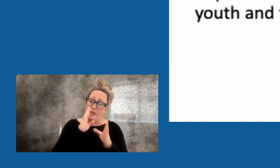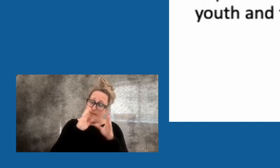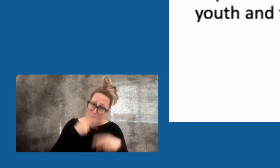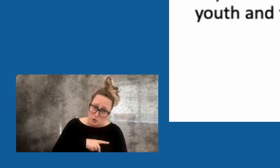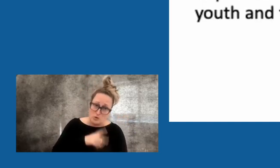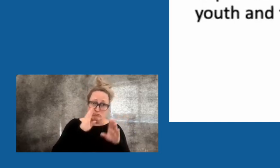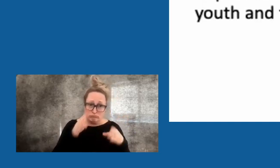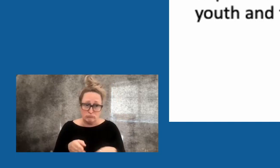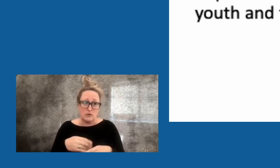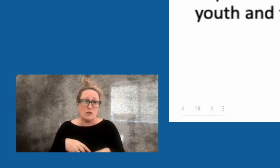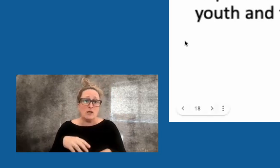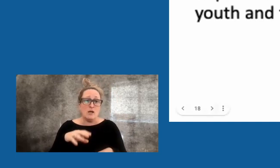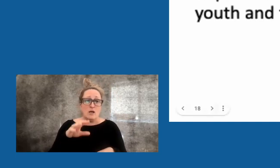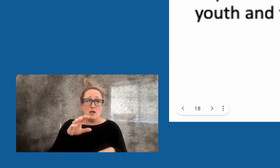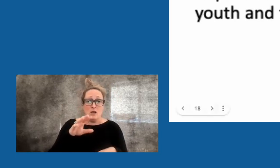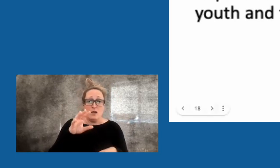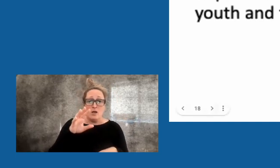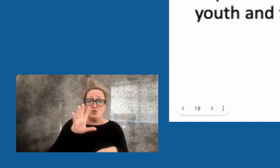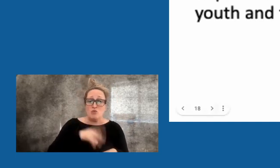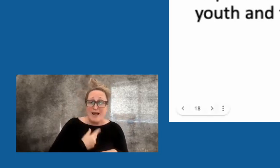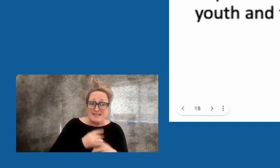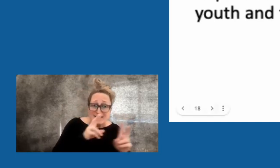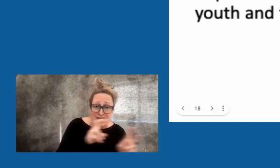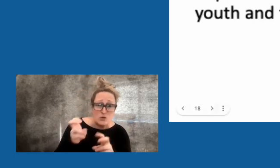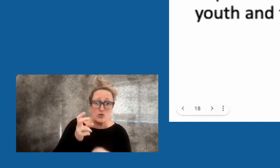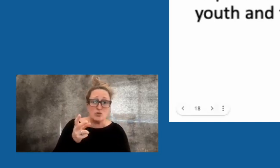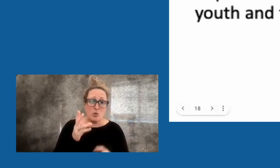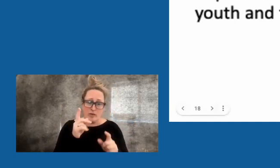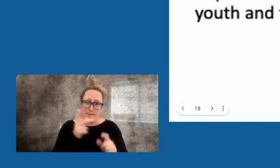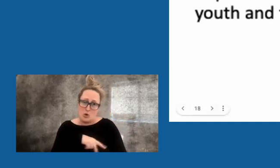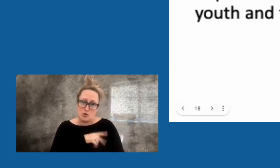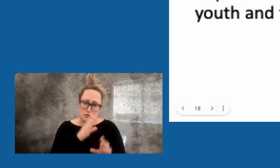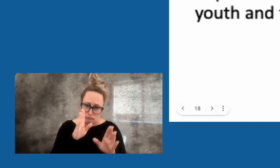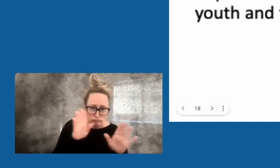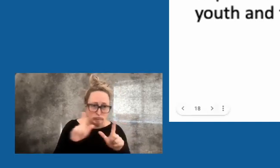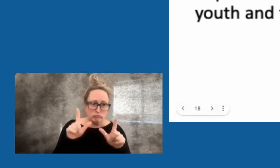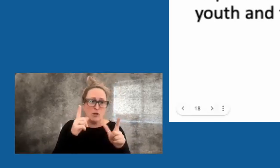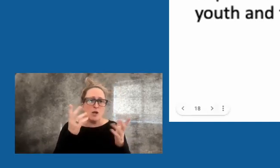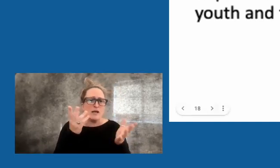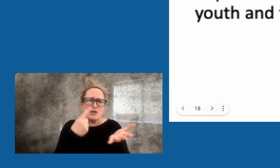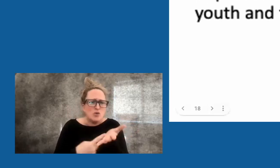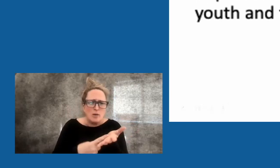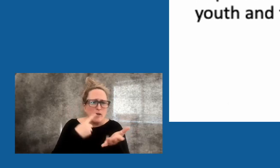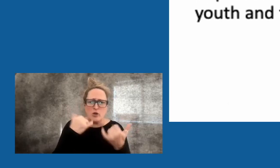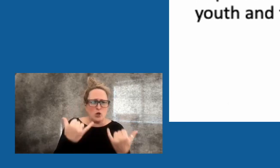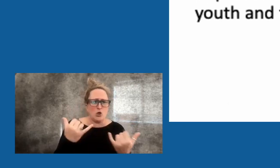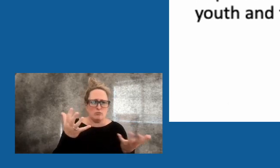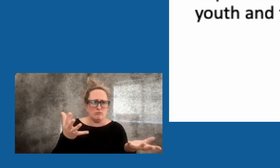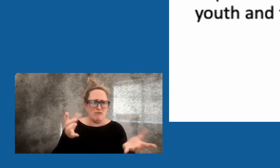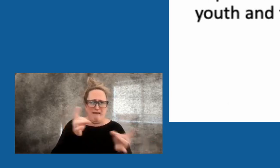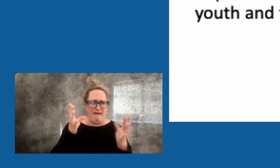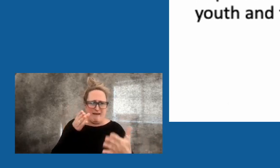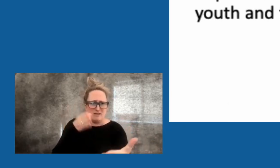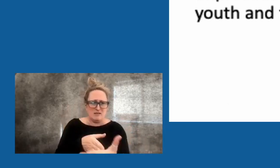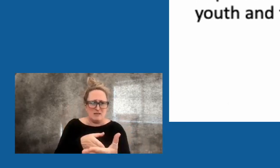including anti-trans legislation and their impact. Could you talk to us a little about the current landscape of anti-trans hate